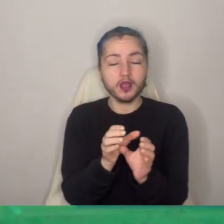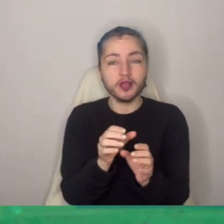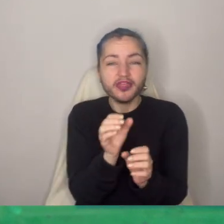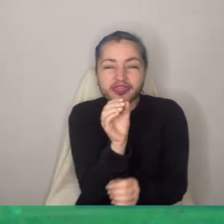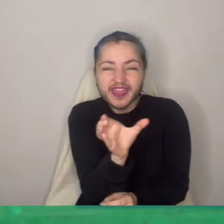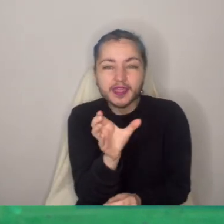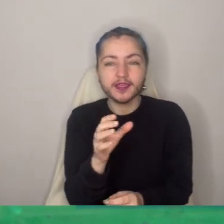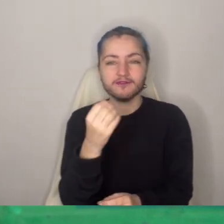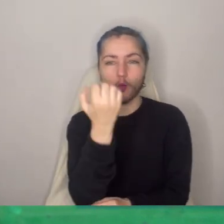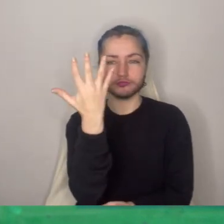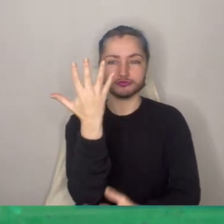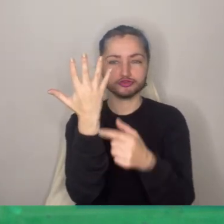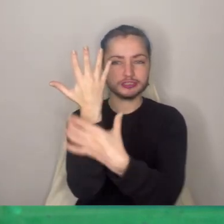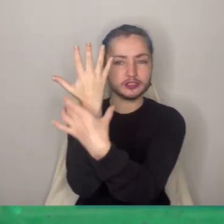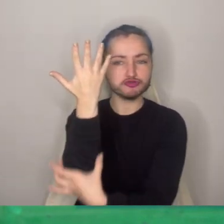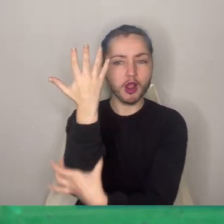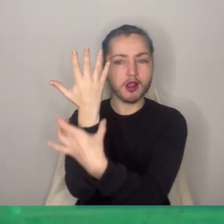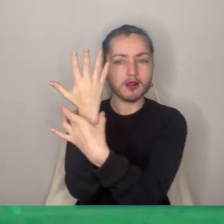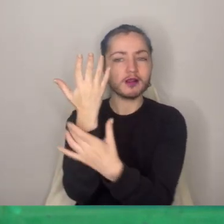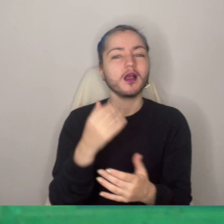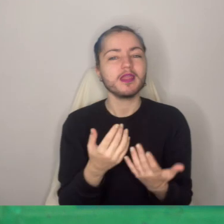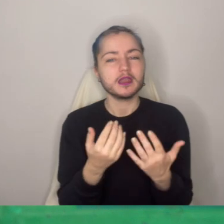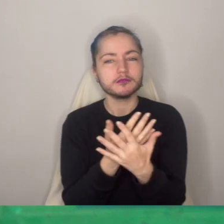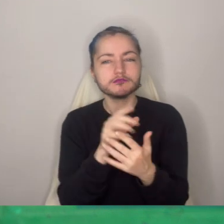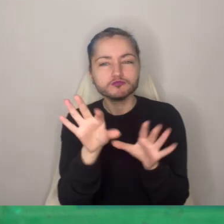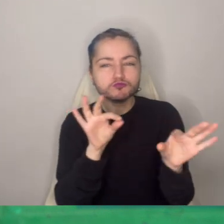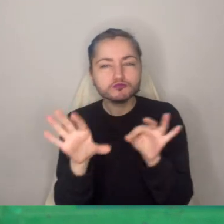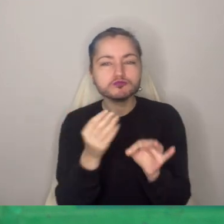a selection of smaller, thinner ones. I'm going to